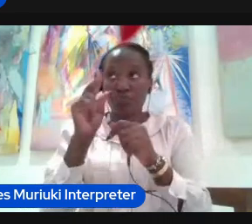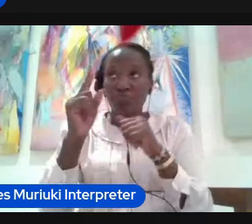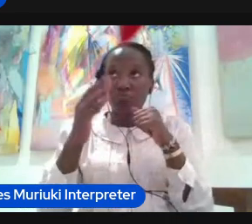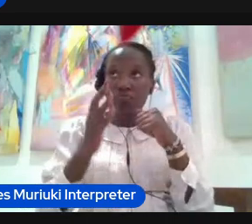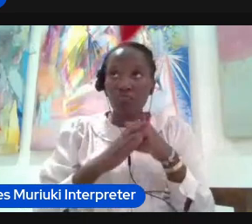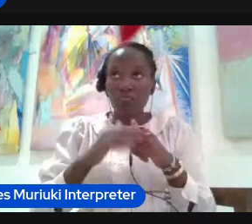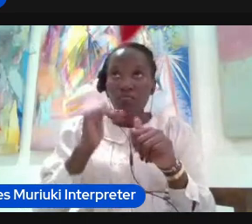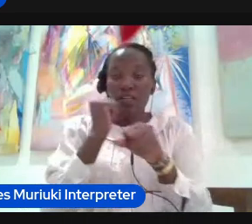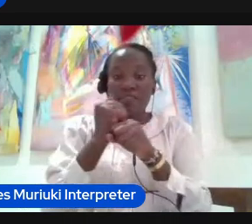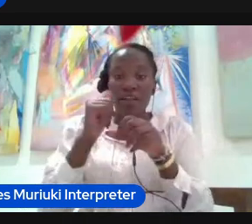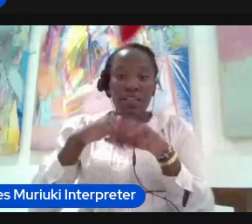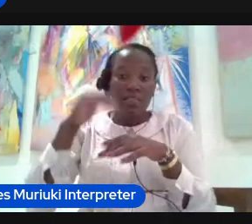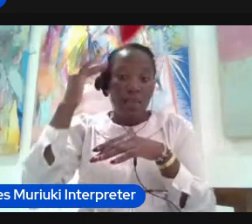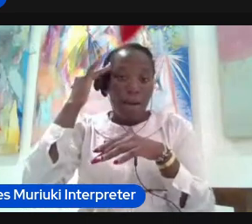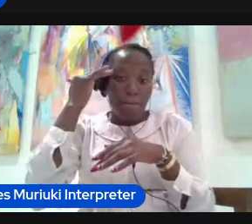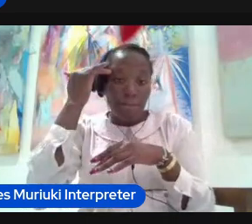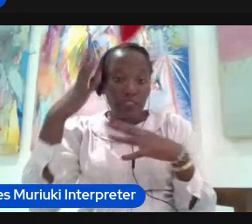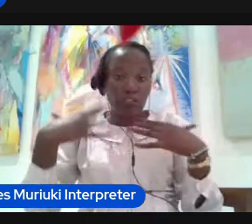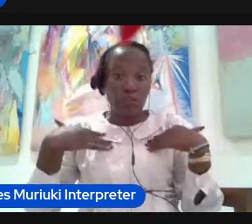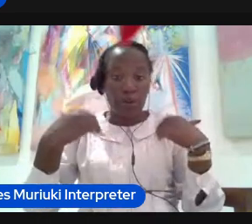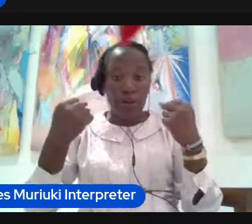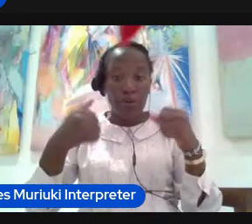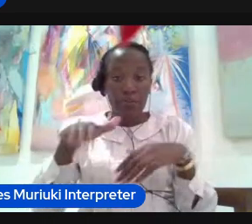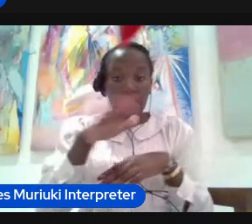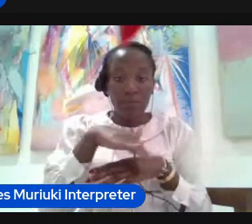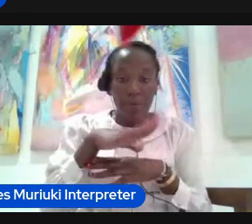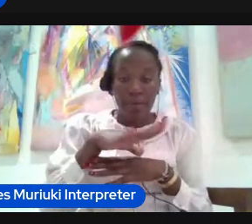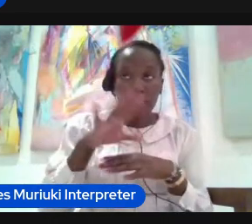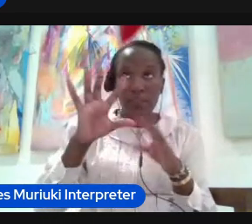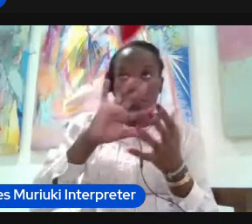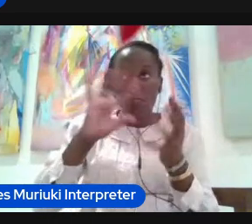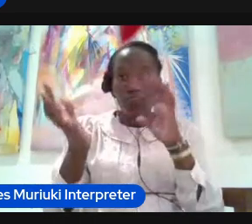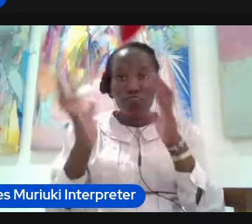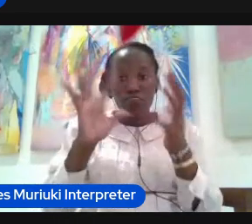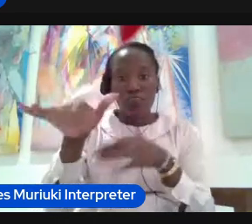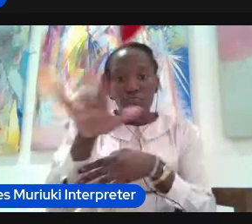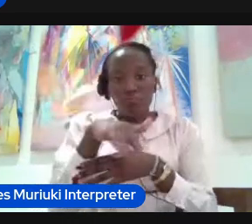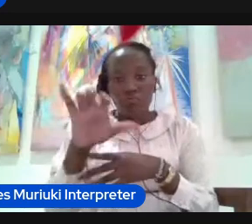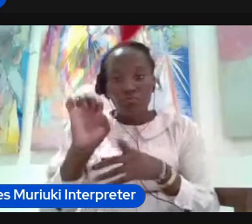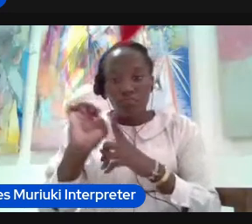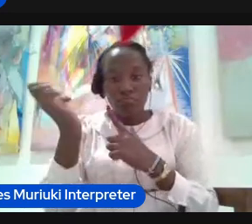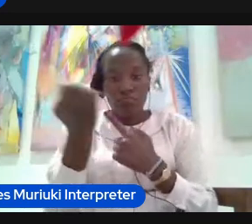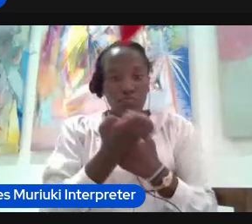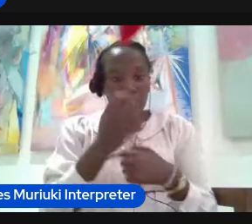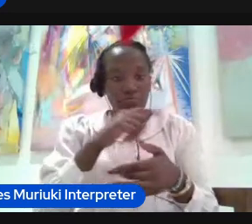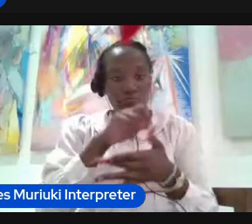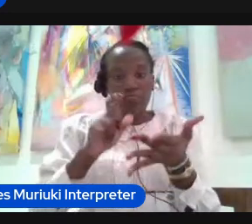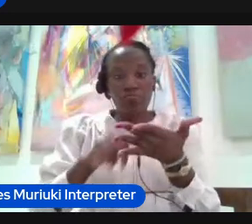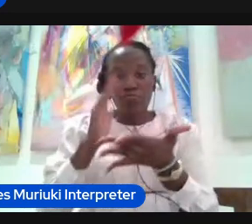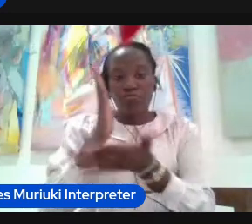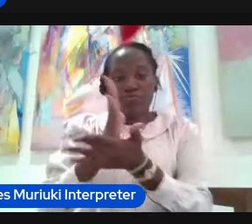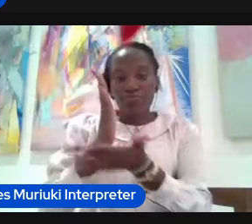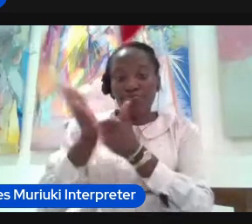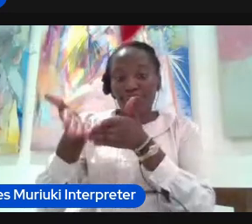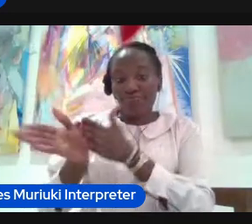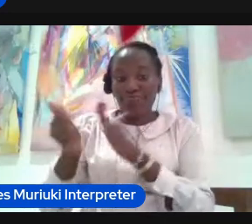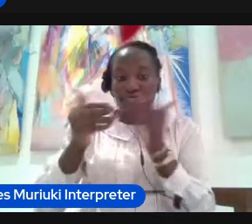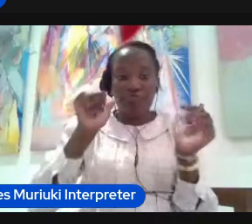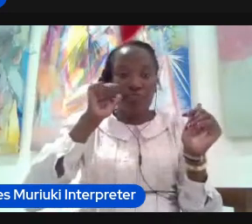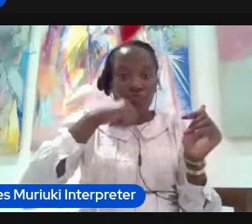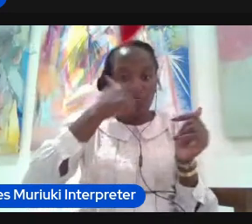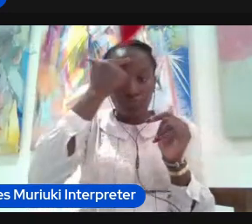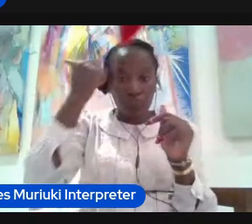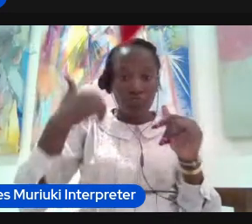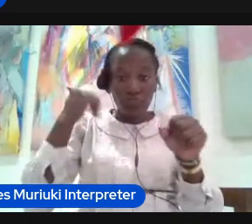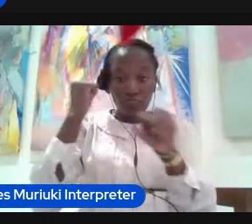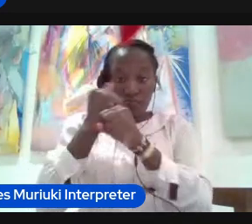done in the mental health space, I've done in the climate space, environment, and this is actually a really nice opportunity because I've worked in the